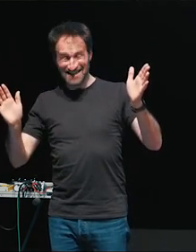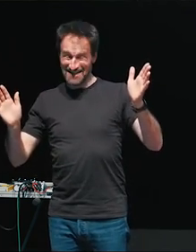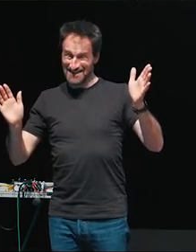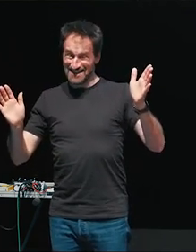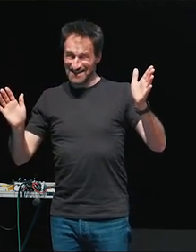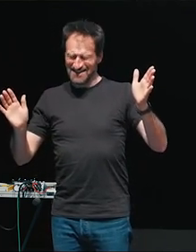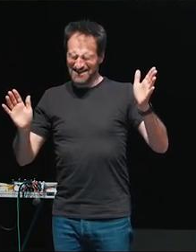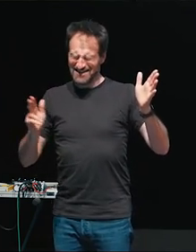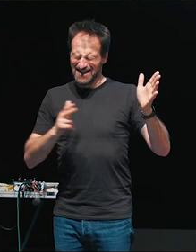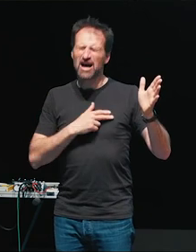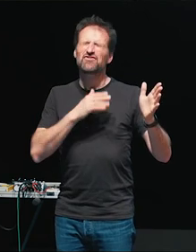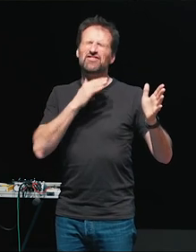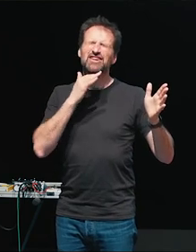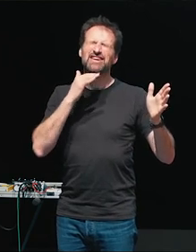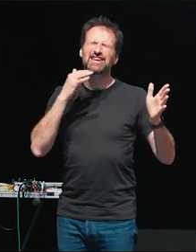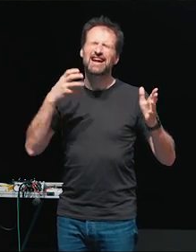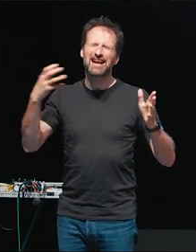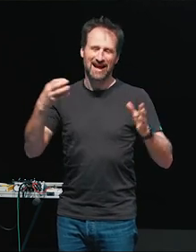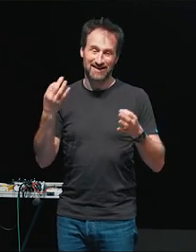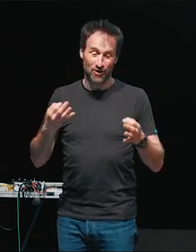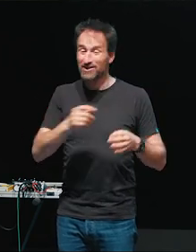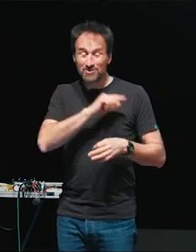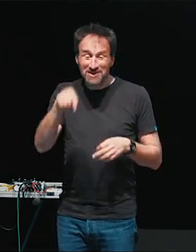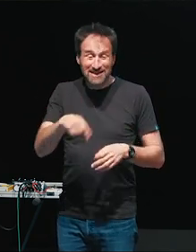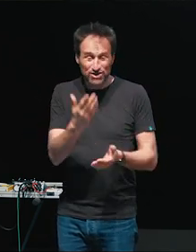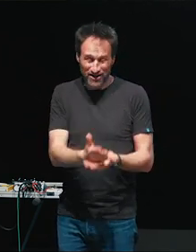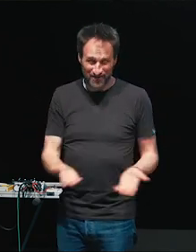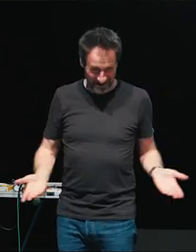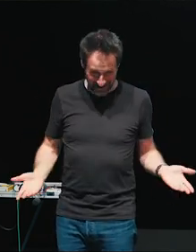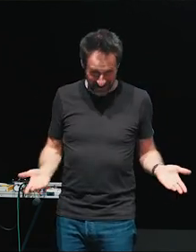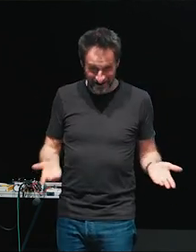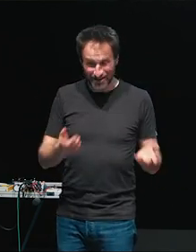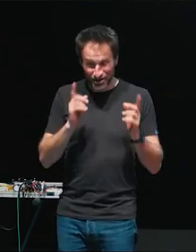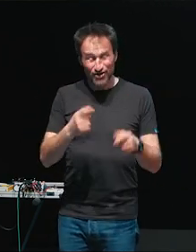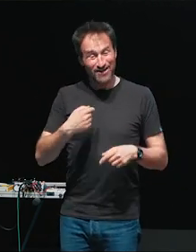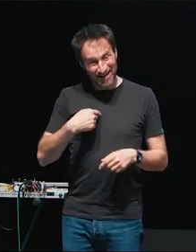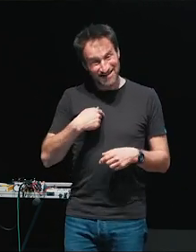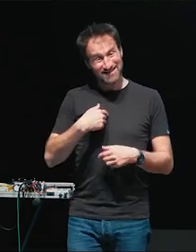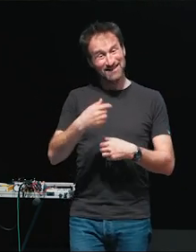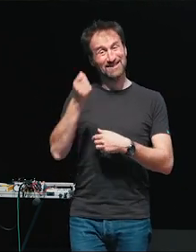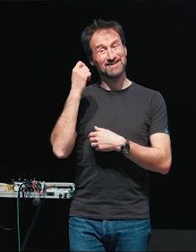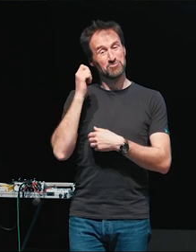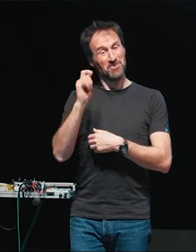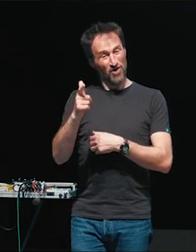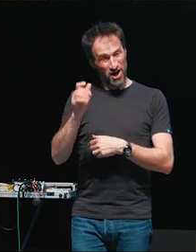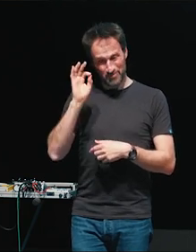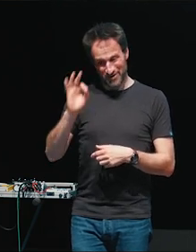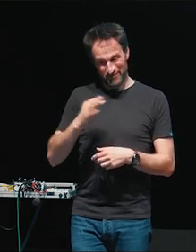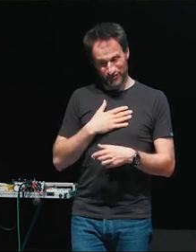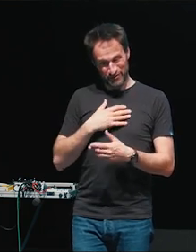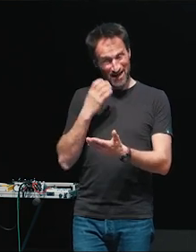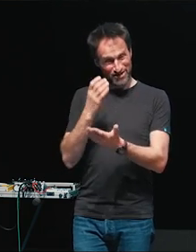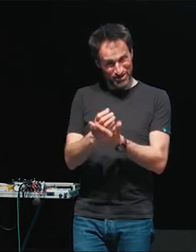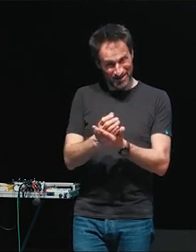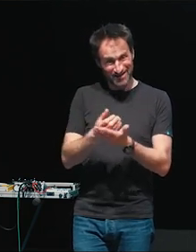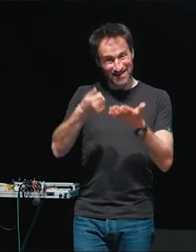It took way more than 6 months. In fact, it's still happening. And initially, when I applied for the CFP, this 6 months, it was still happening. It